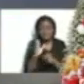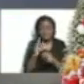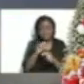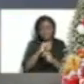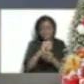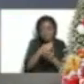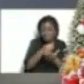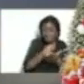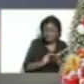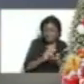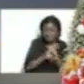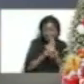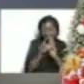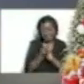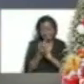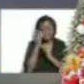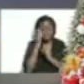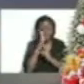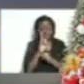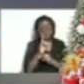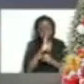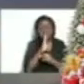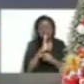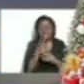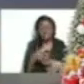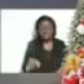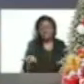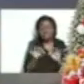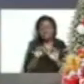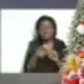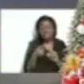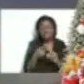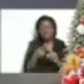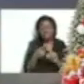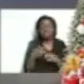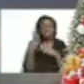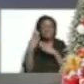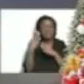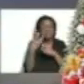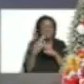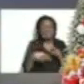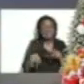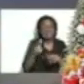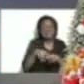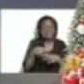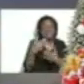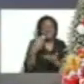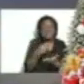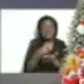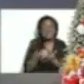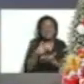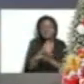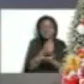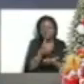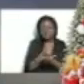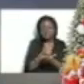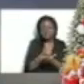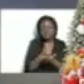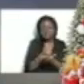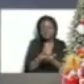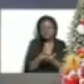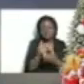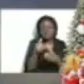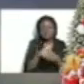be valuable to the Bahamas, raising revenues and improving progressivity. It points particularly to